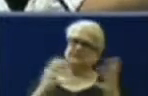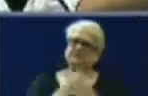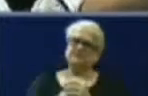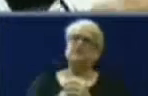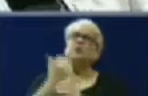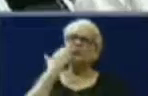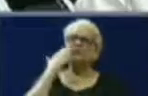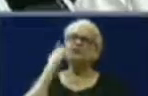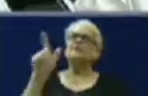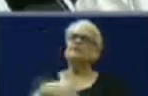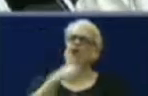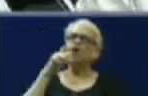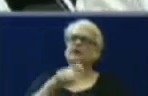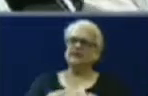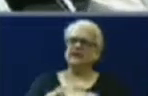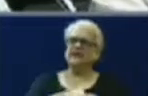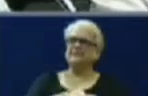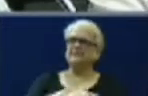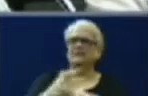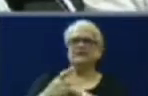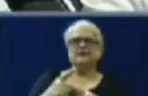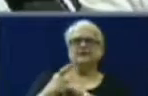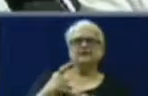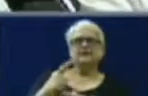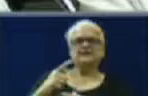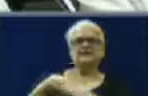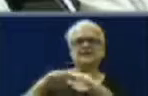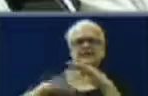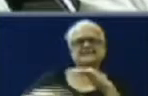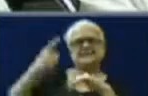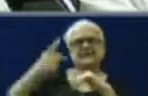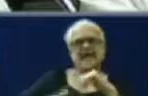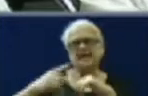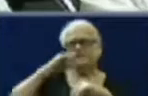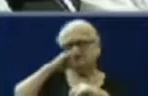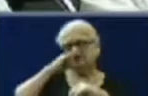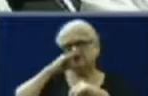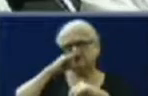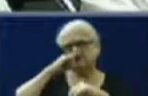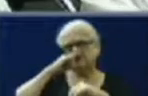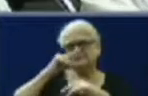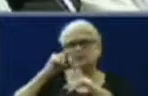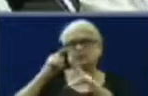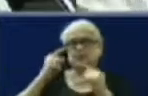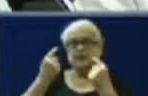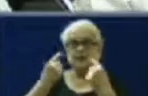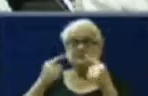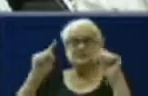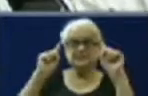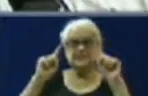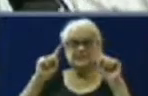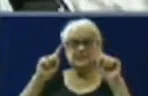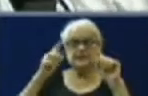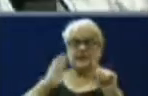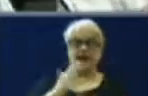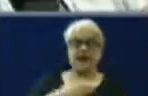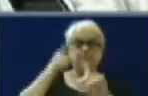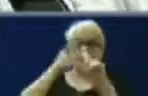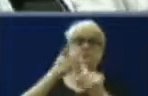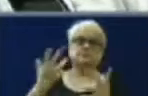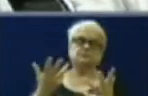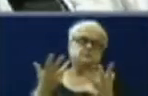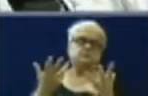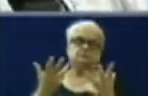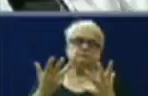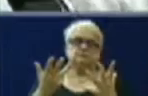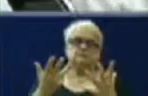that less than half of our kids were attaining the level of educational outcome that we wanted them to do.